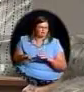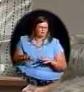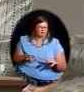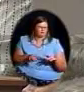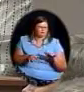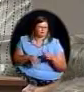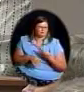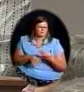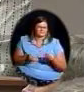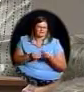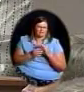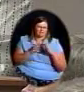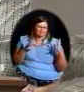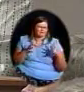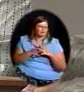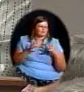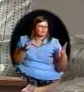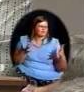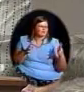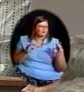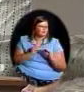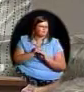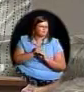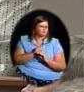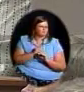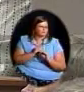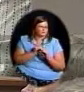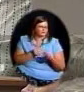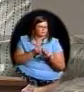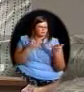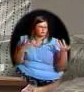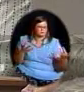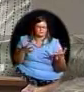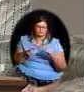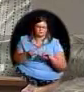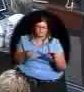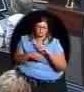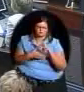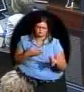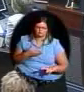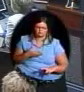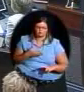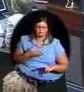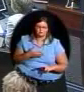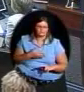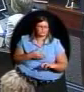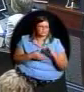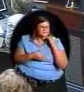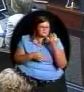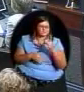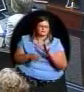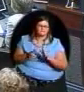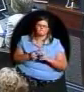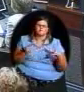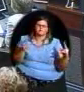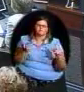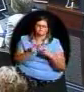of information. But let's really here's the results. It is very, very